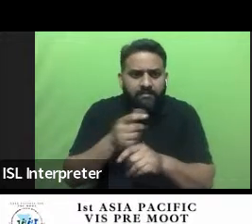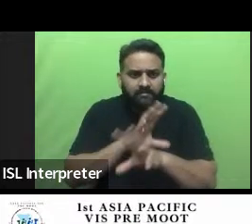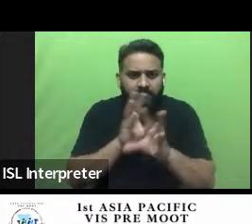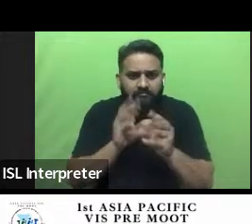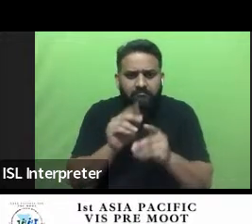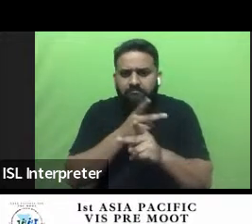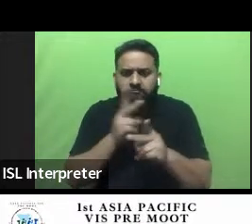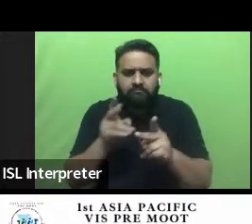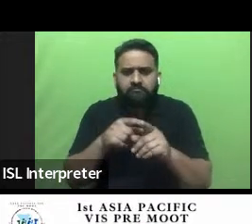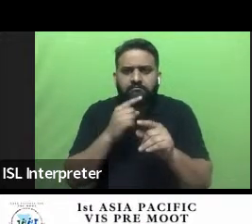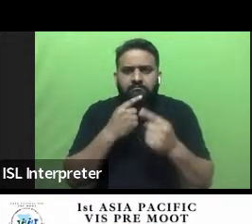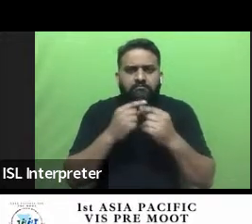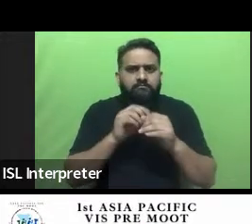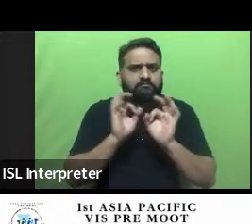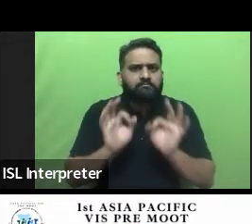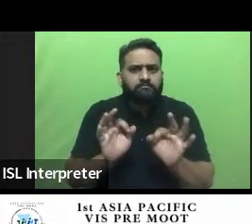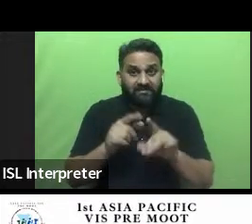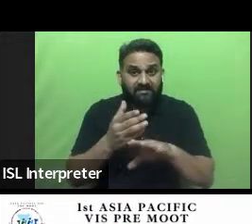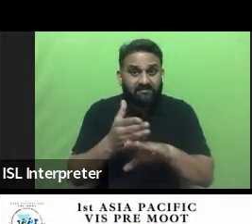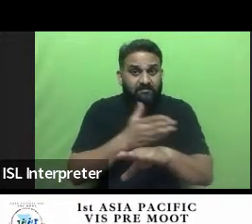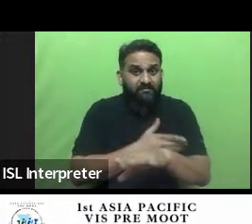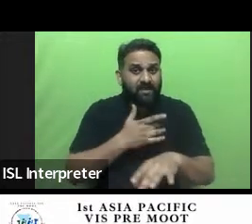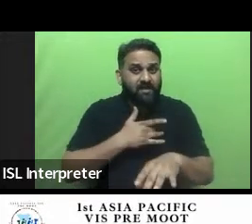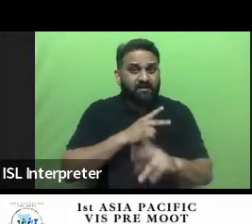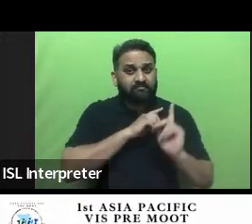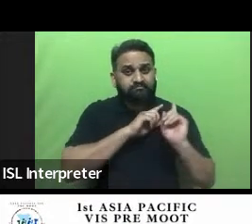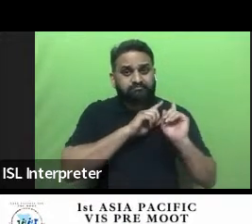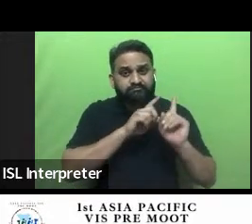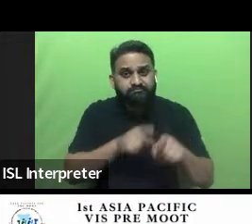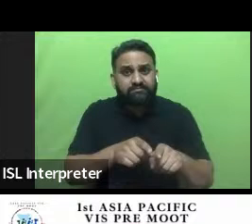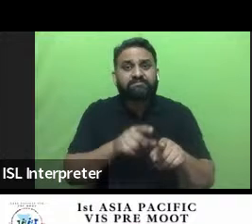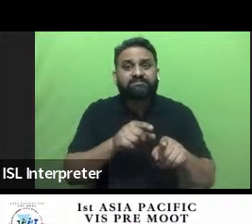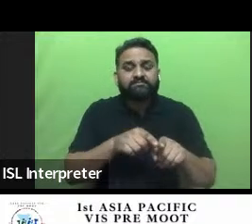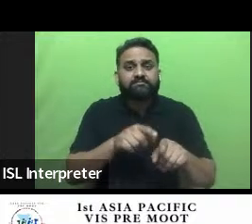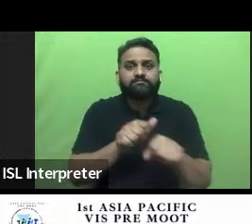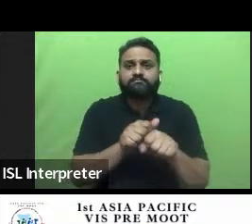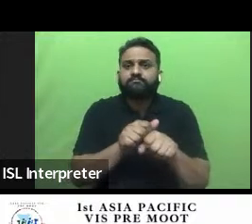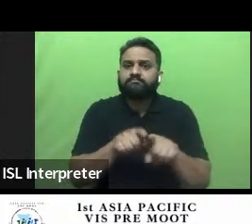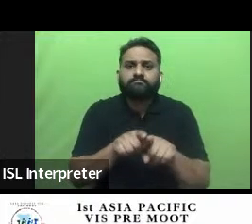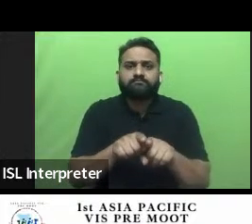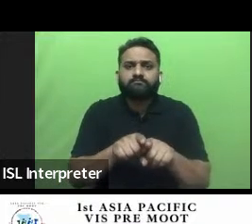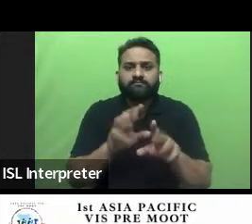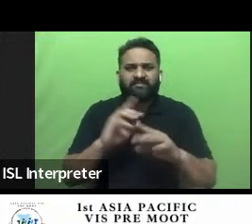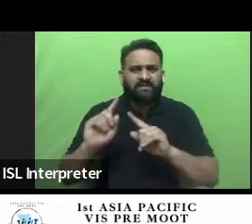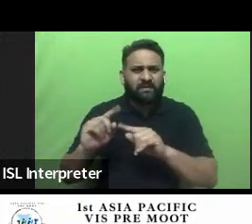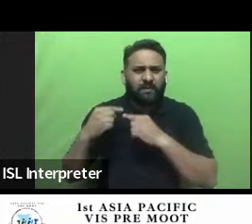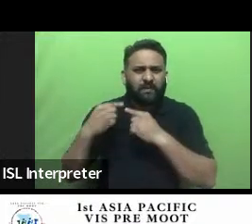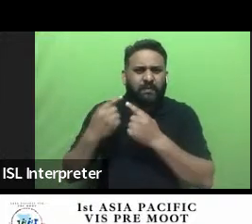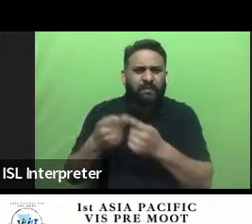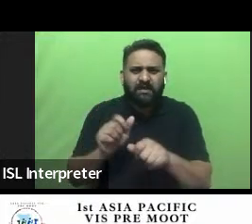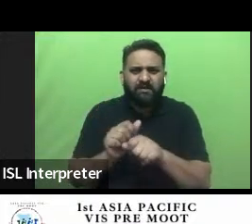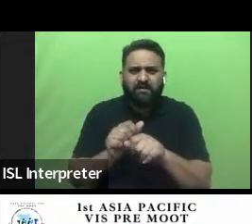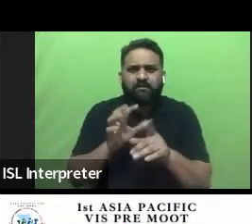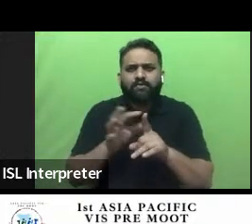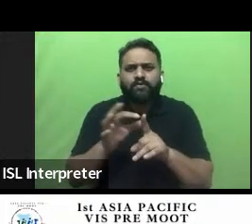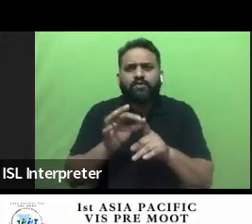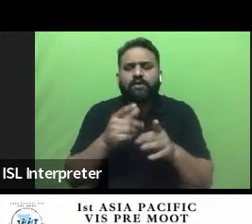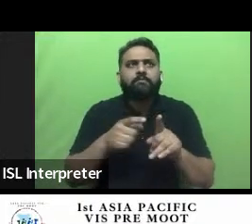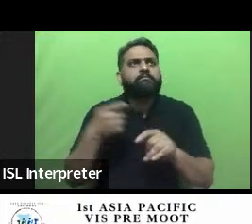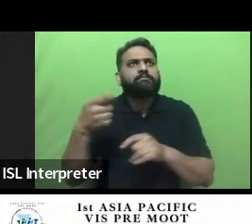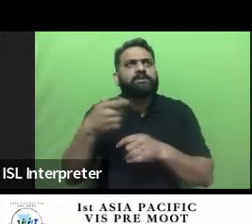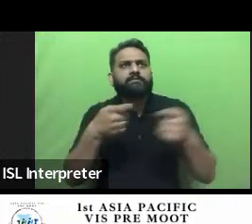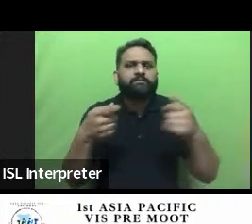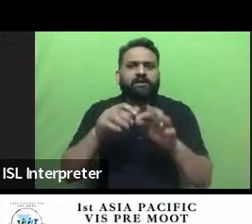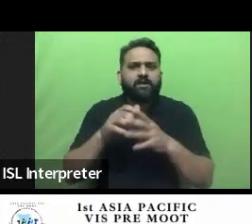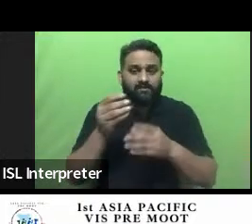standard terms, this previous practice would include them by implication, because throughout the history of this practice, the claimant's general conditions of sale